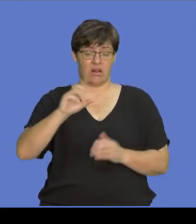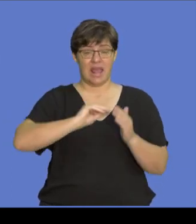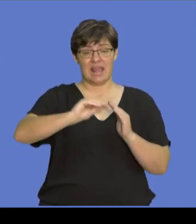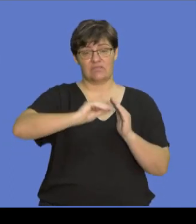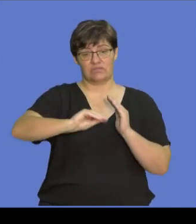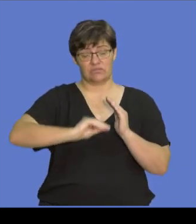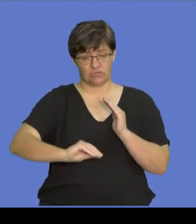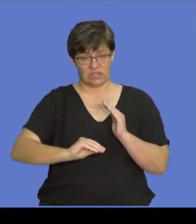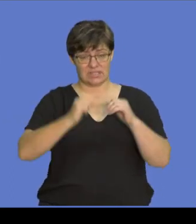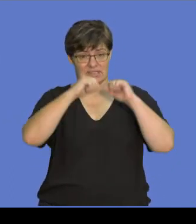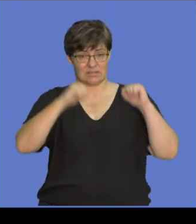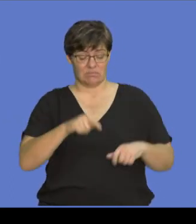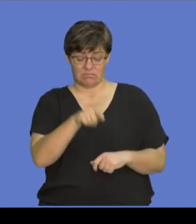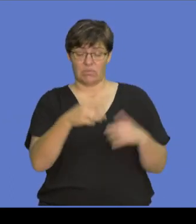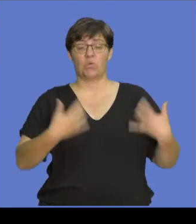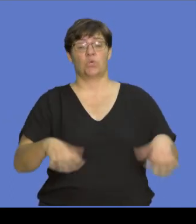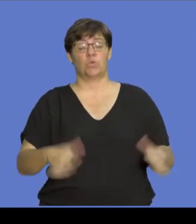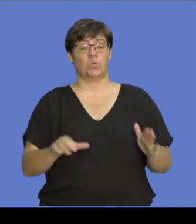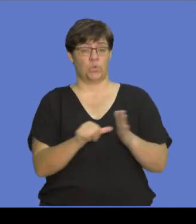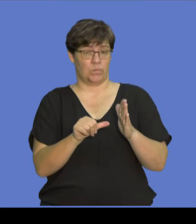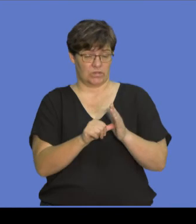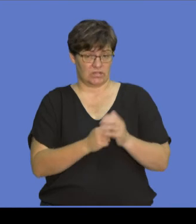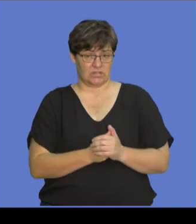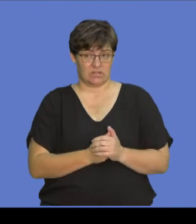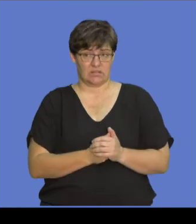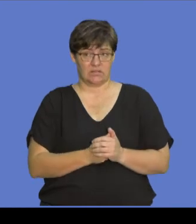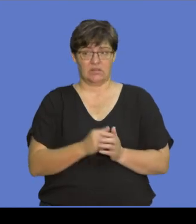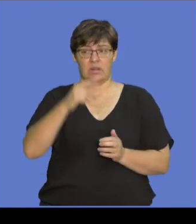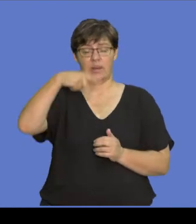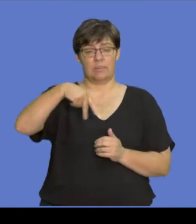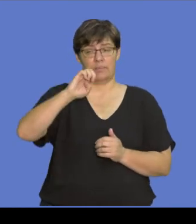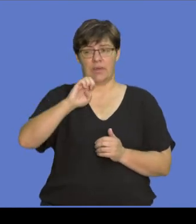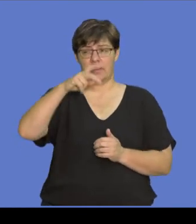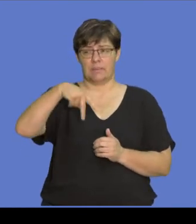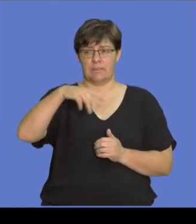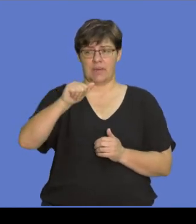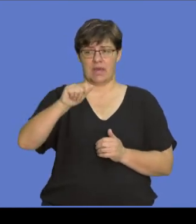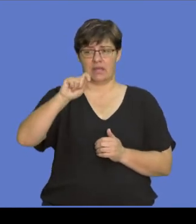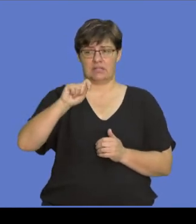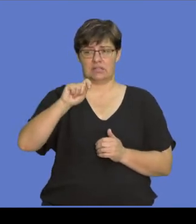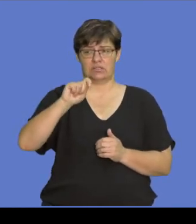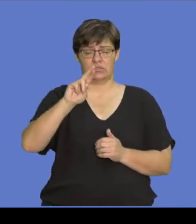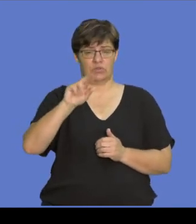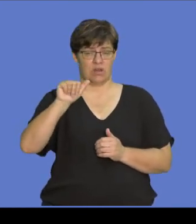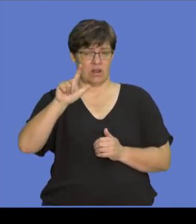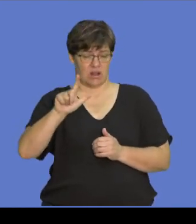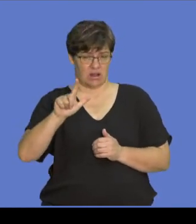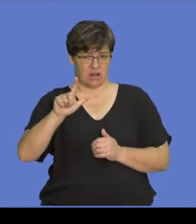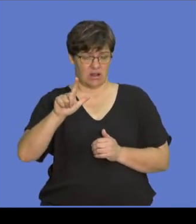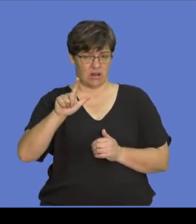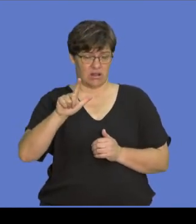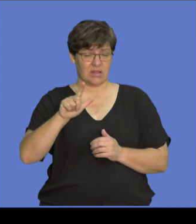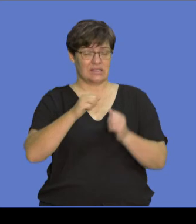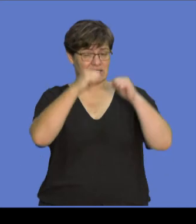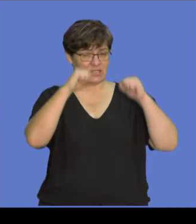is important. When we're dealing with Perpetual Inventory system, once again, draw your knowledge